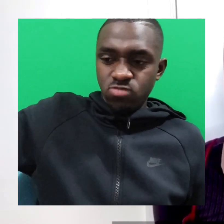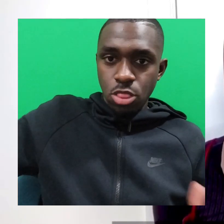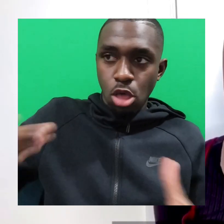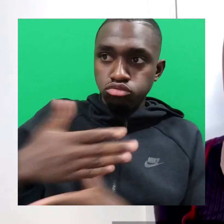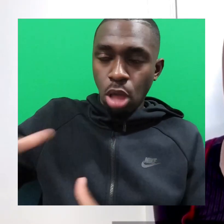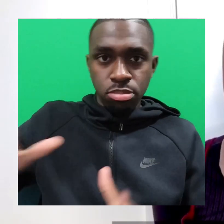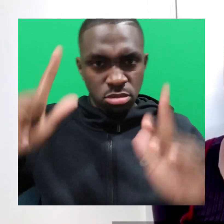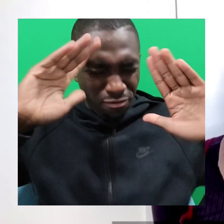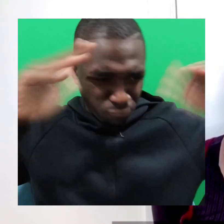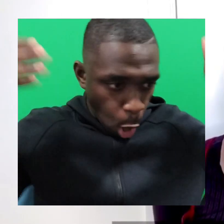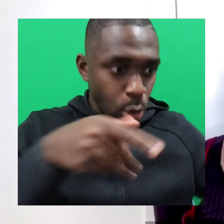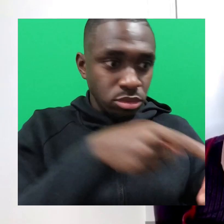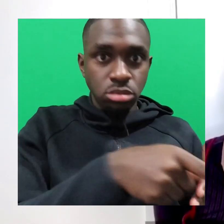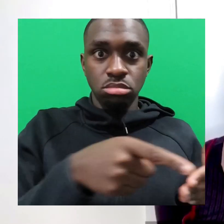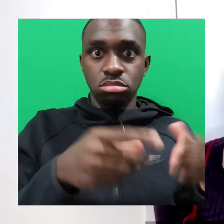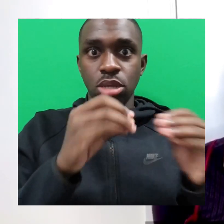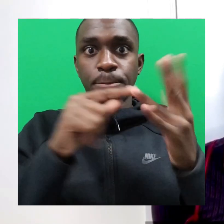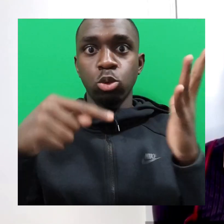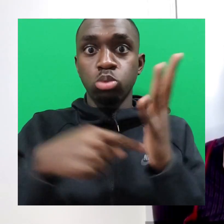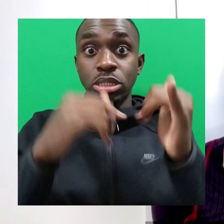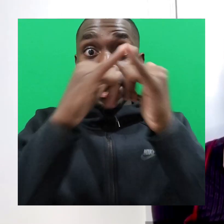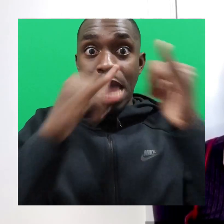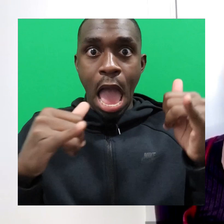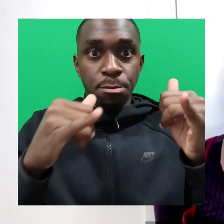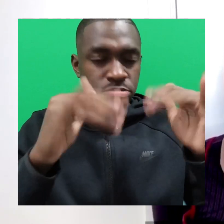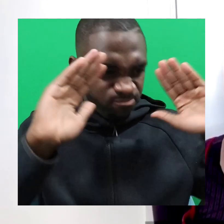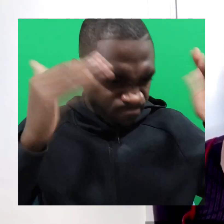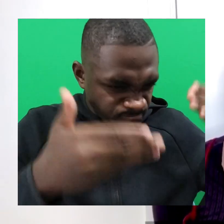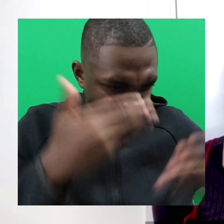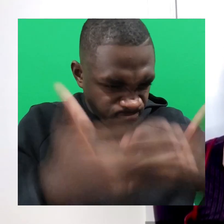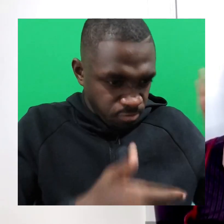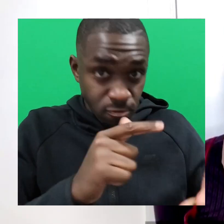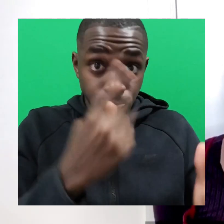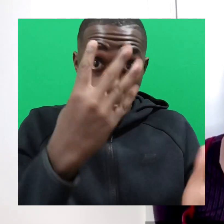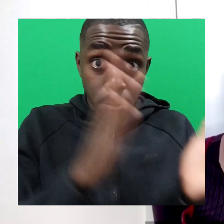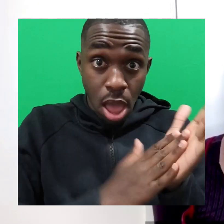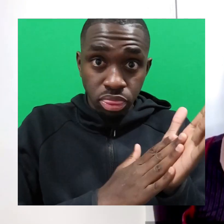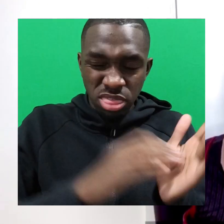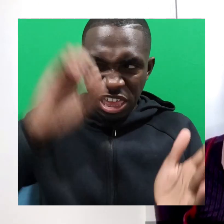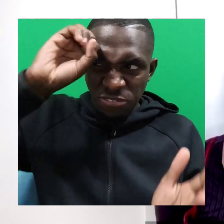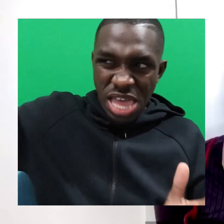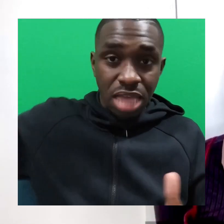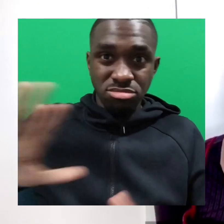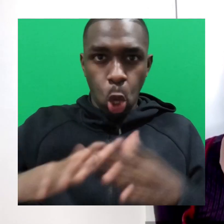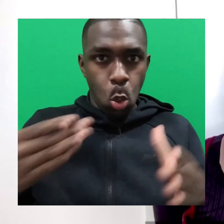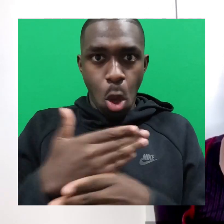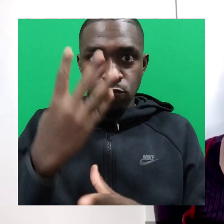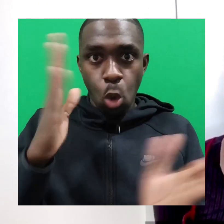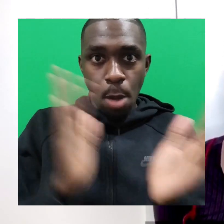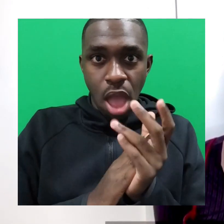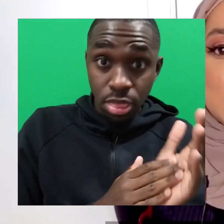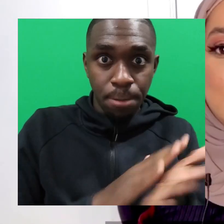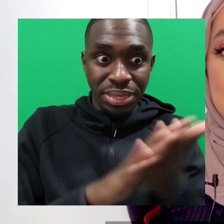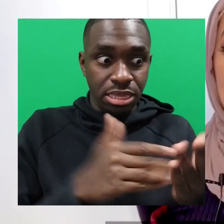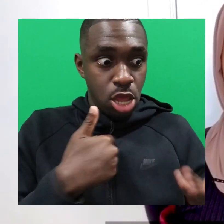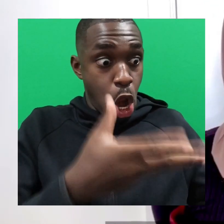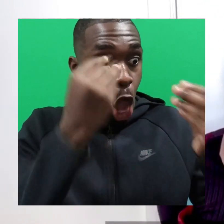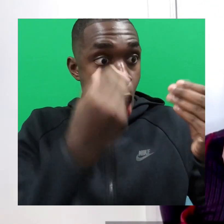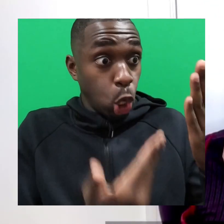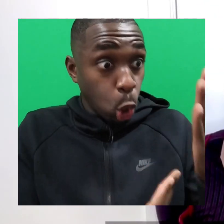the boot camp was meant to start. So they called me back and they said, oh, we have a spot for you if you want to take it.